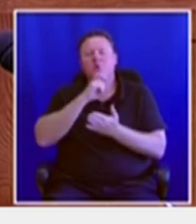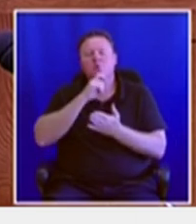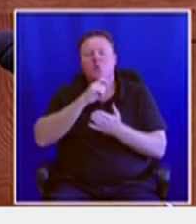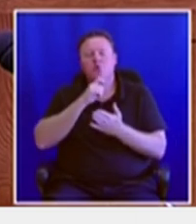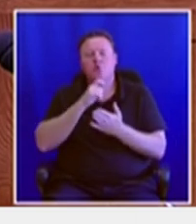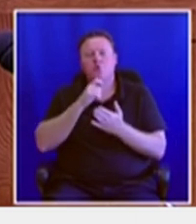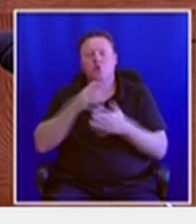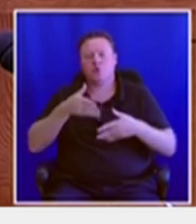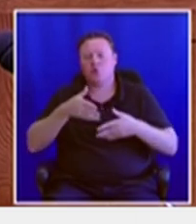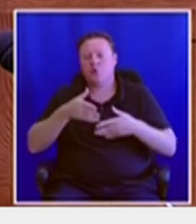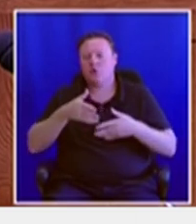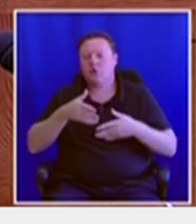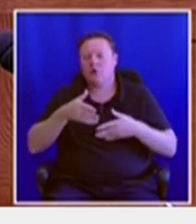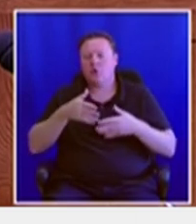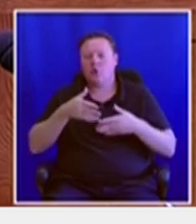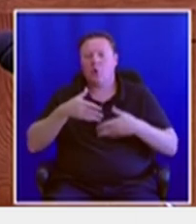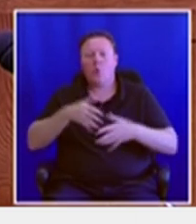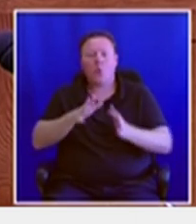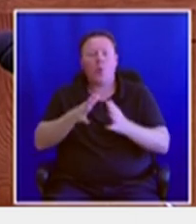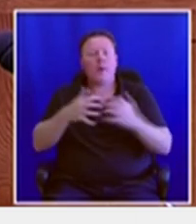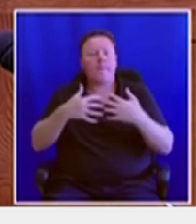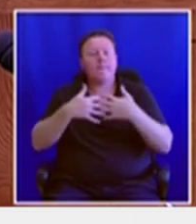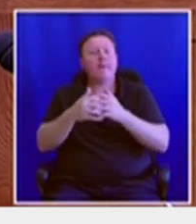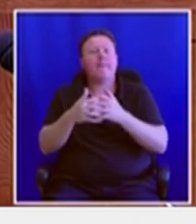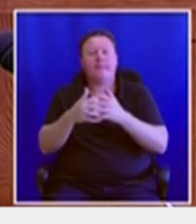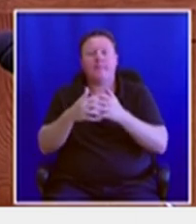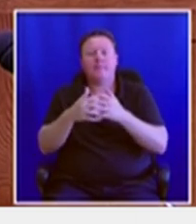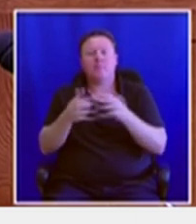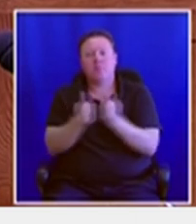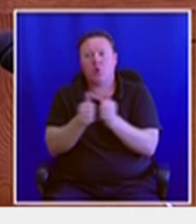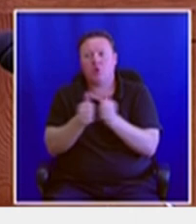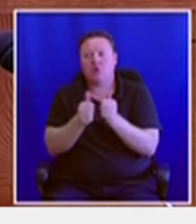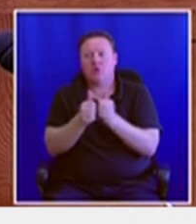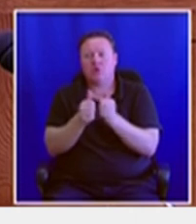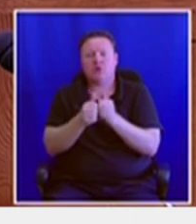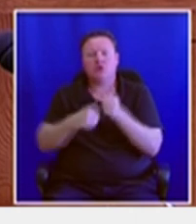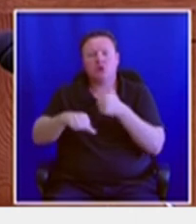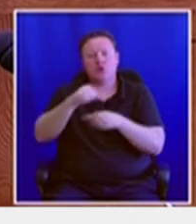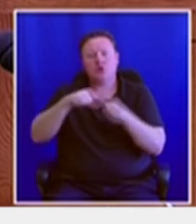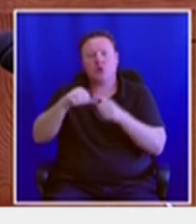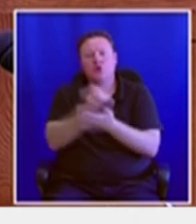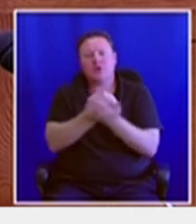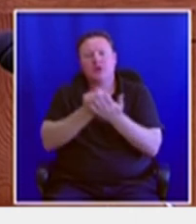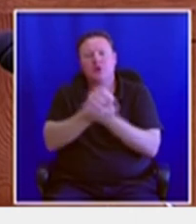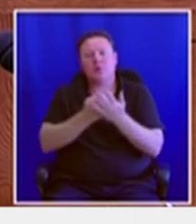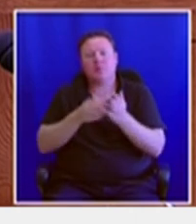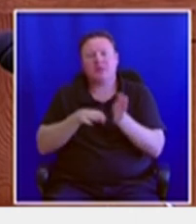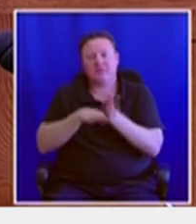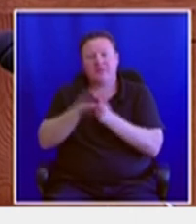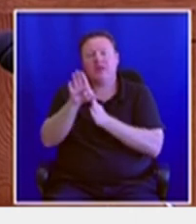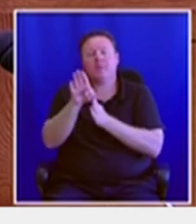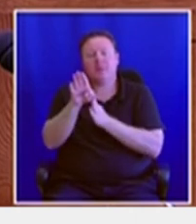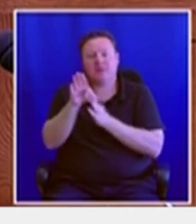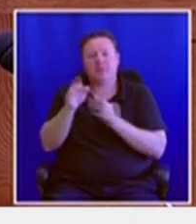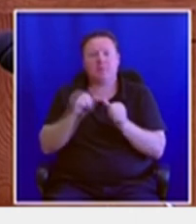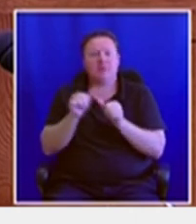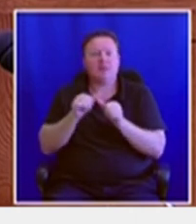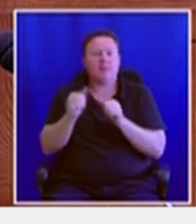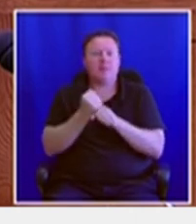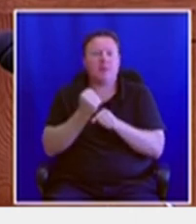blueprint for partnering to deepen socioeconomic development in rural